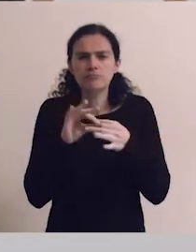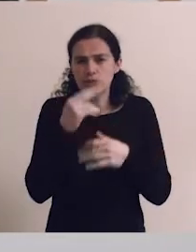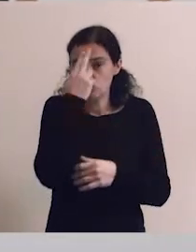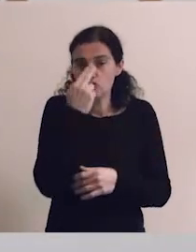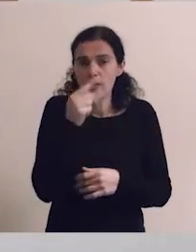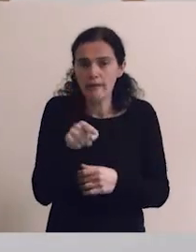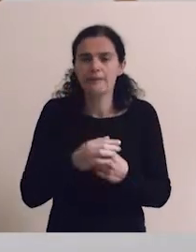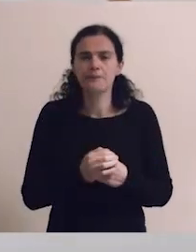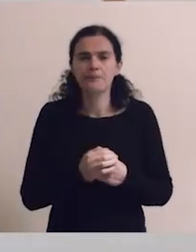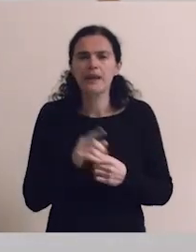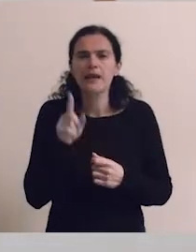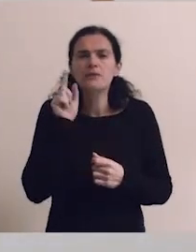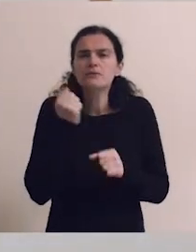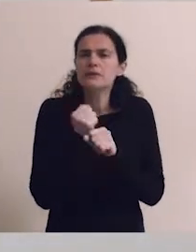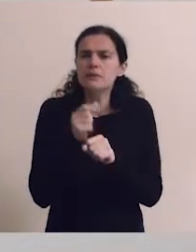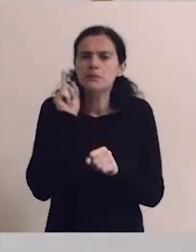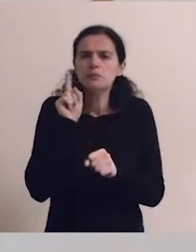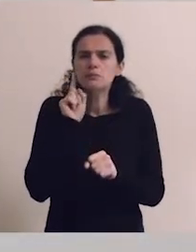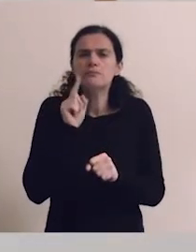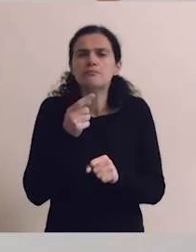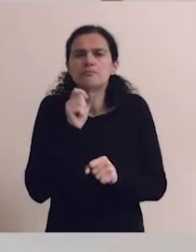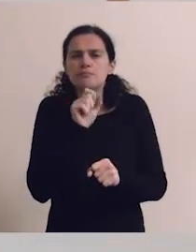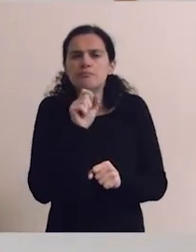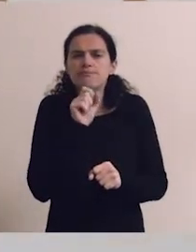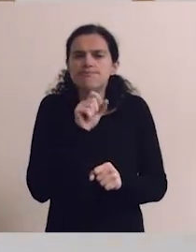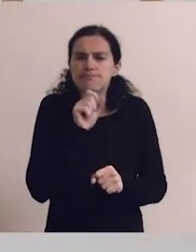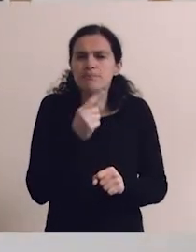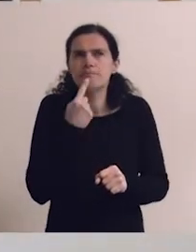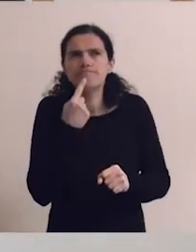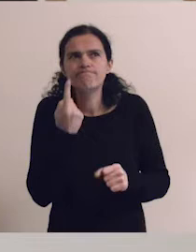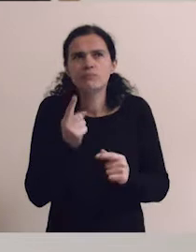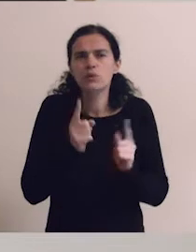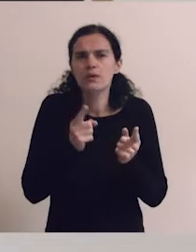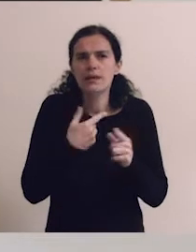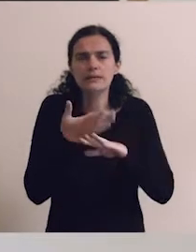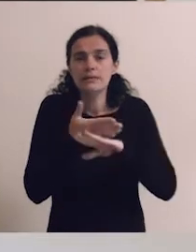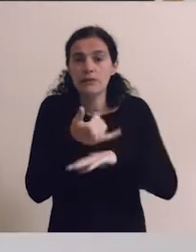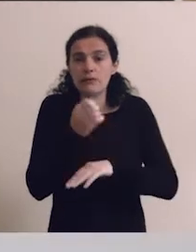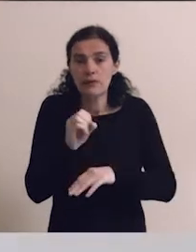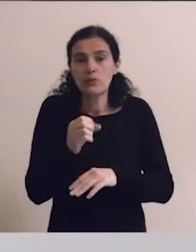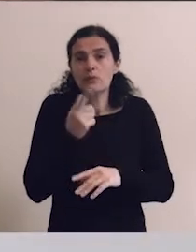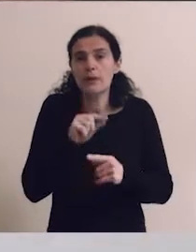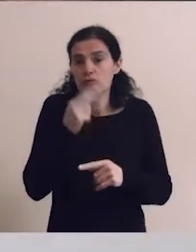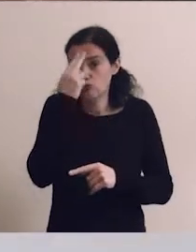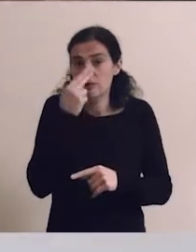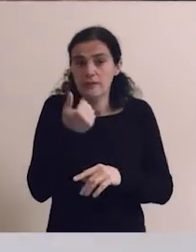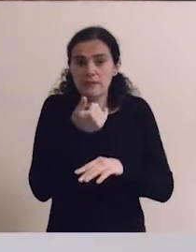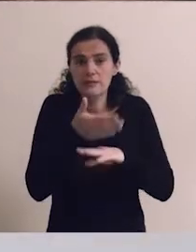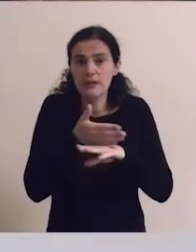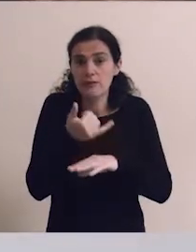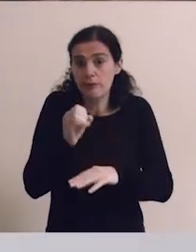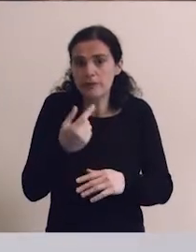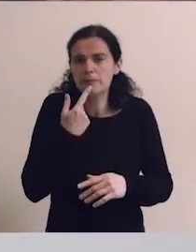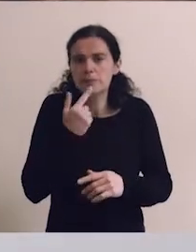angel of history, is a key work to understand the 20th century and the history of the 20th